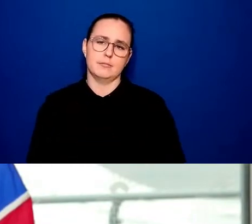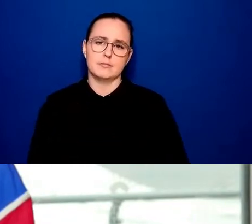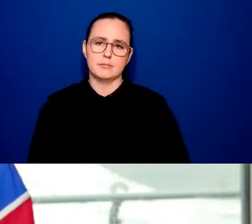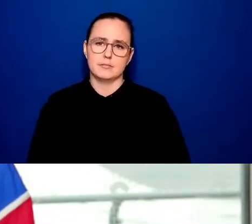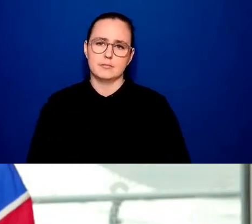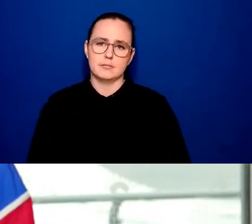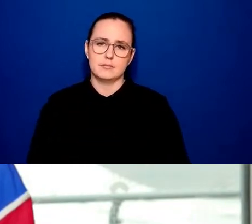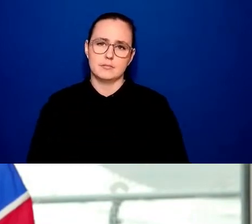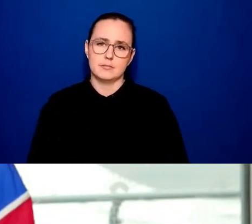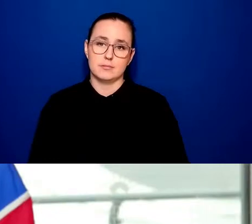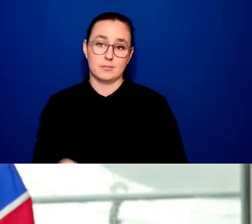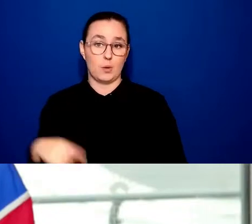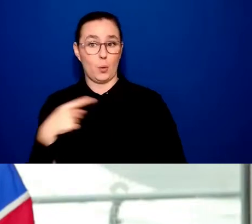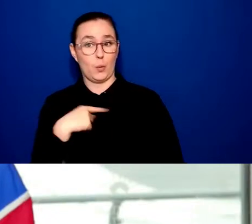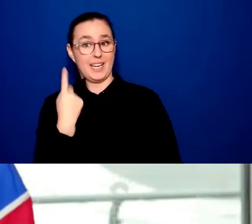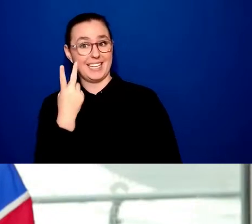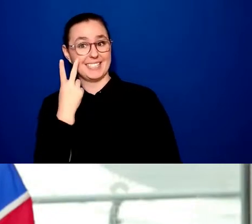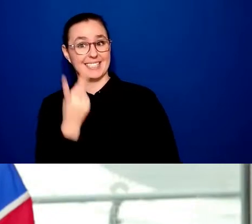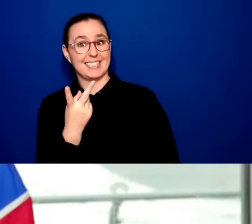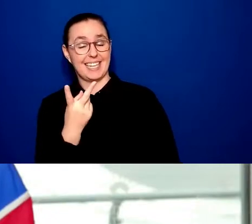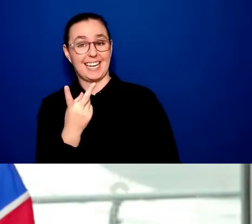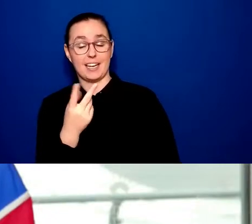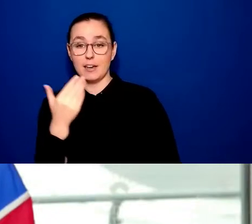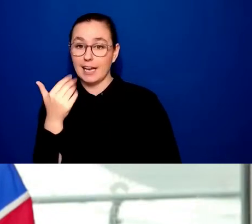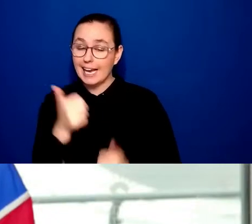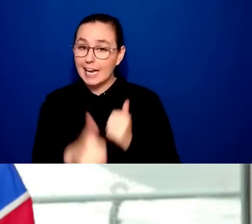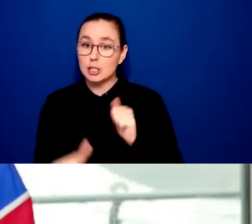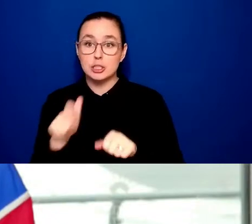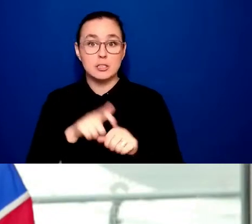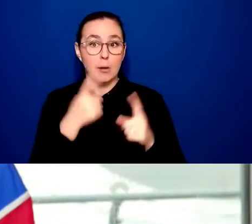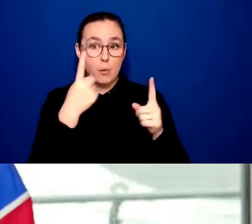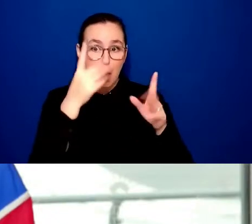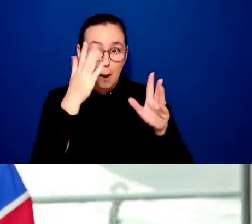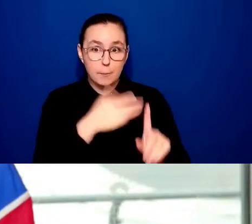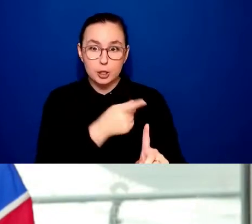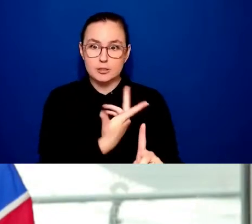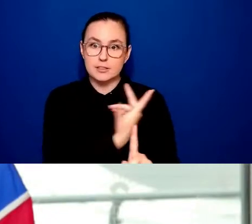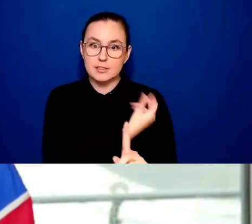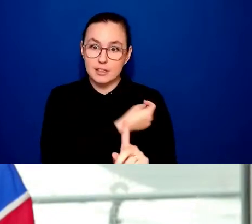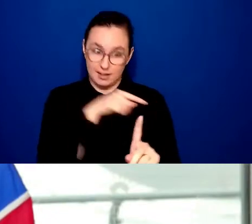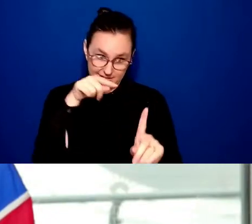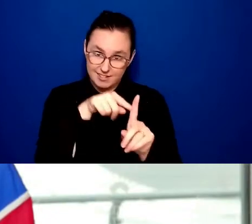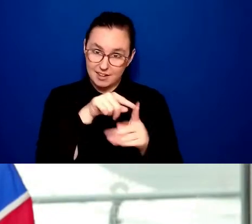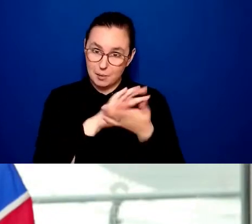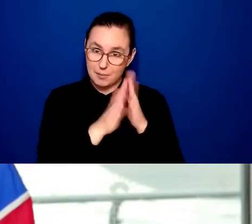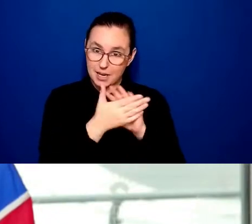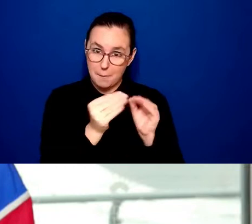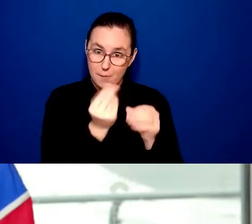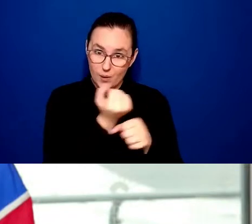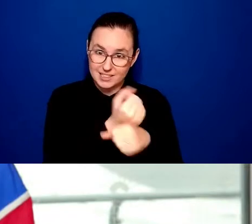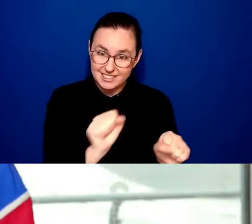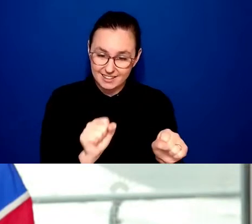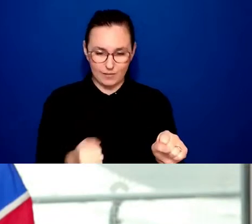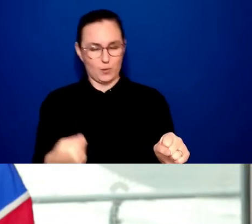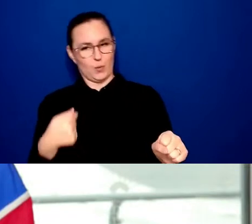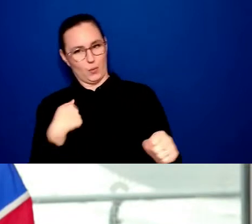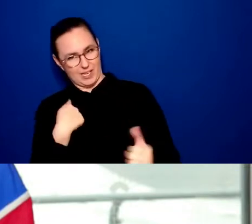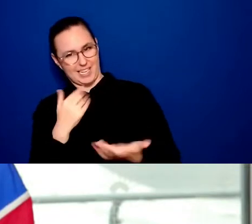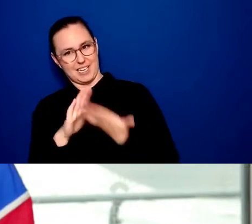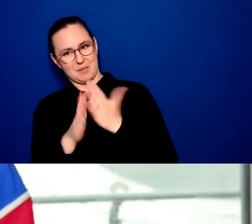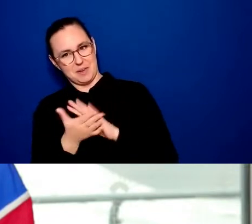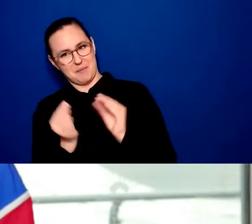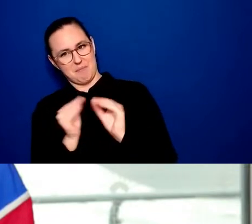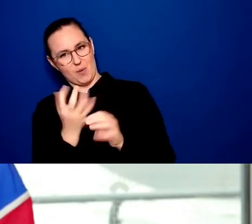time someone gets vaccinated, we all get safer. They get safer, their families get safer, we all get safer. And we just got to continue to push, and we're going